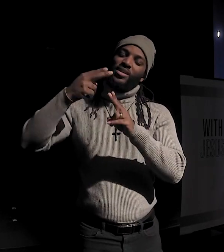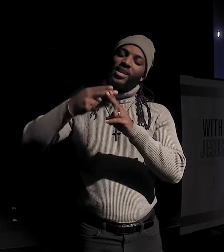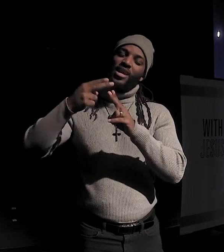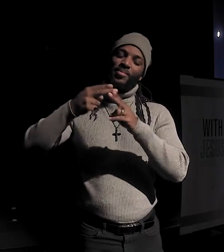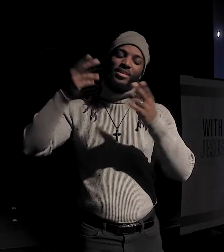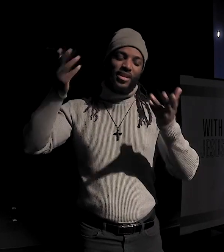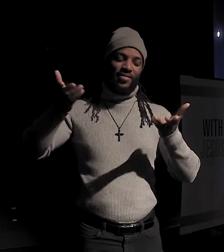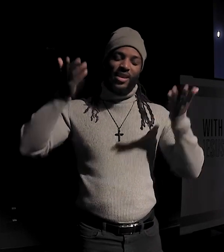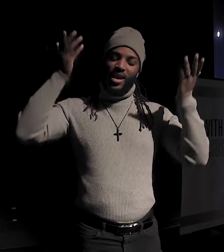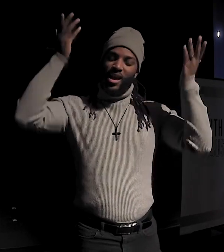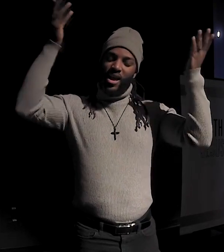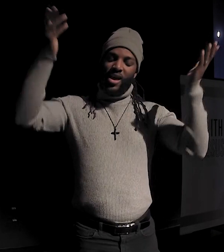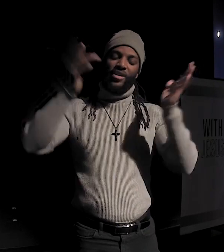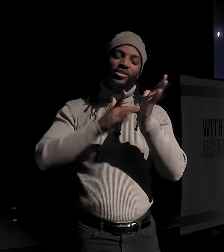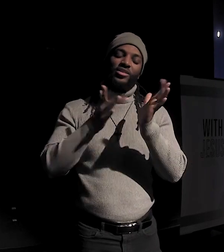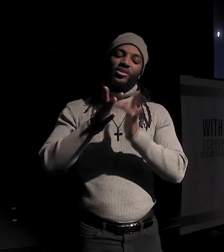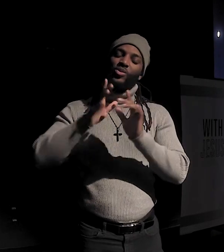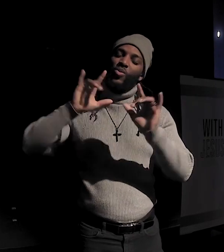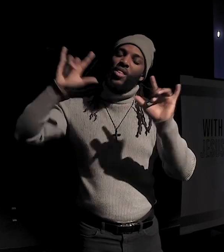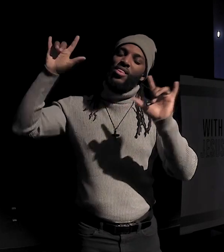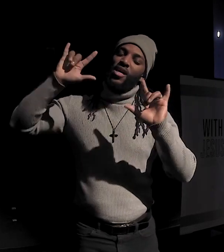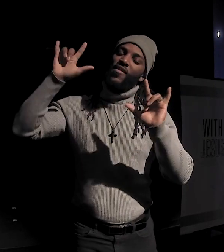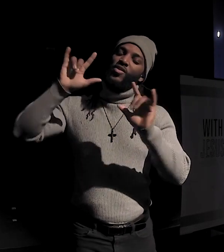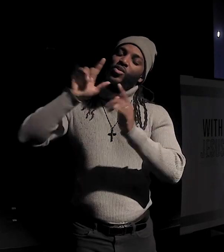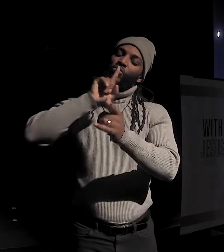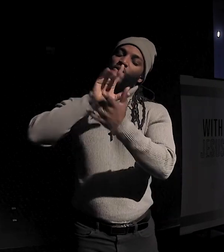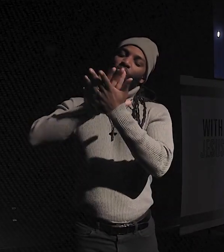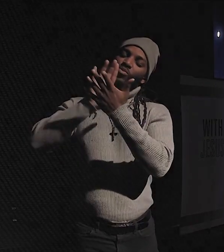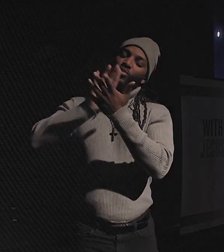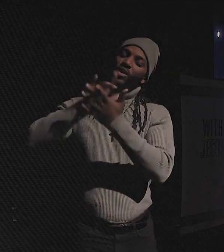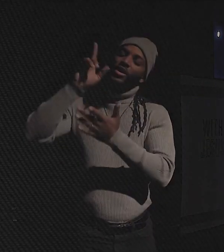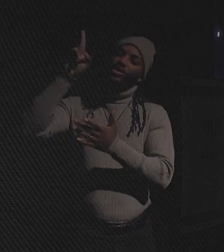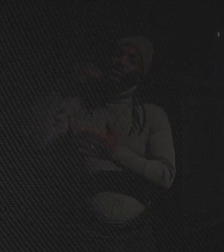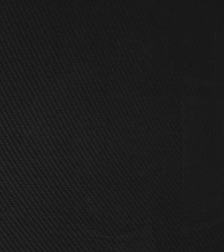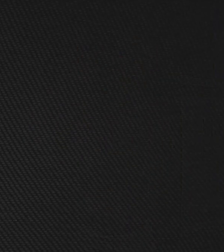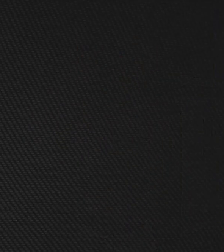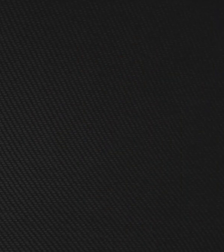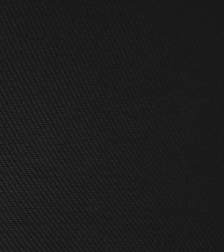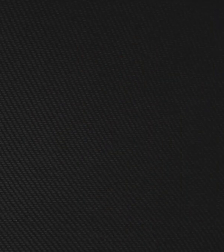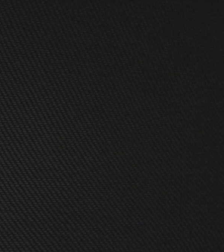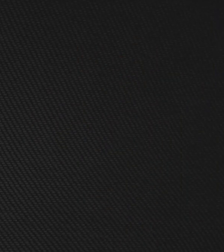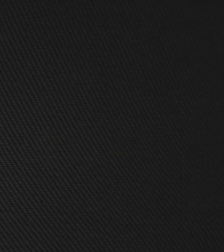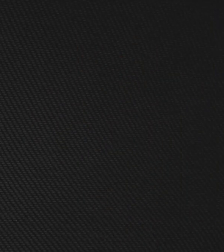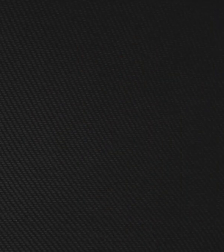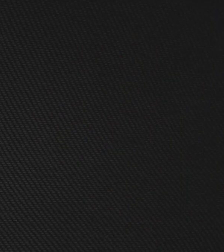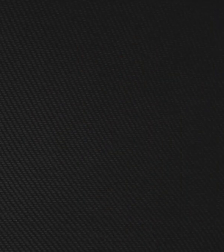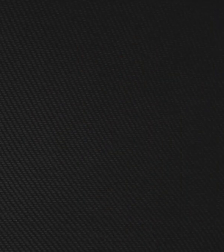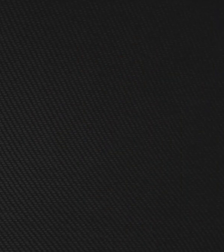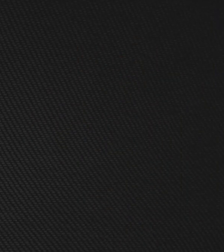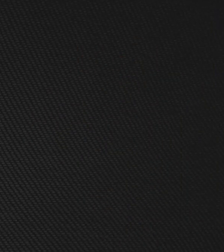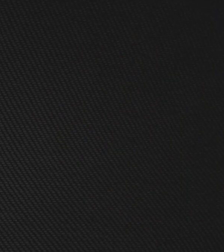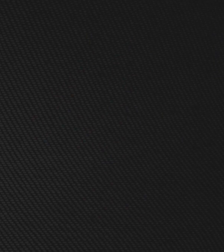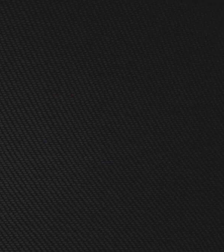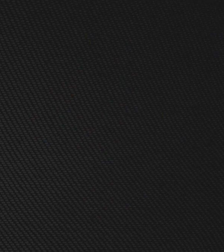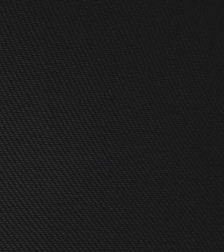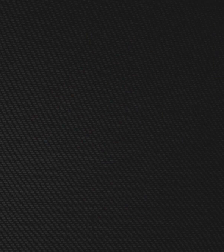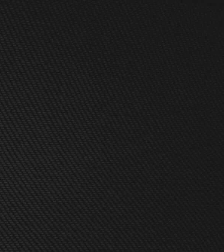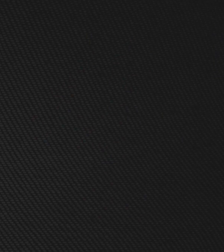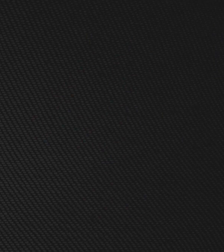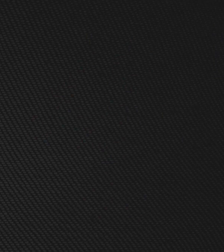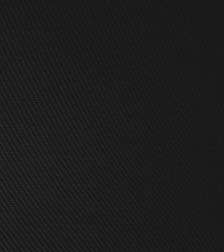lifted high, Jesus. We love you and we praise you and we ask you that you will be with us as we hear, as we learn more about